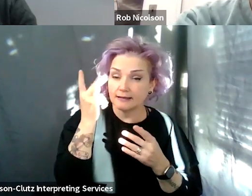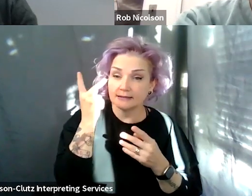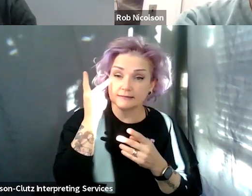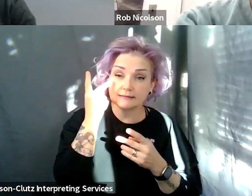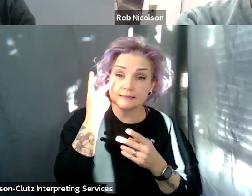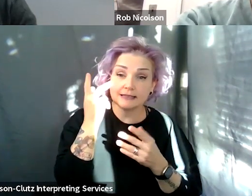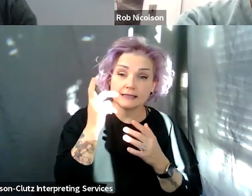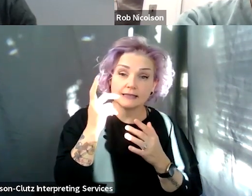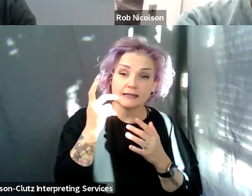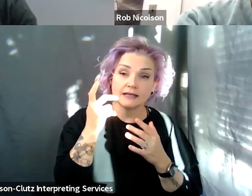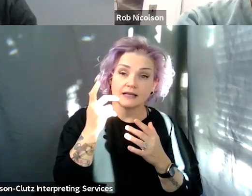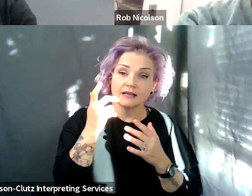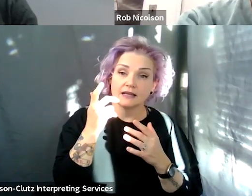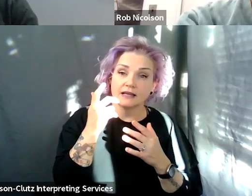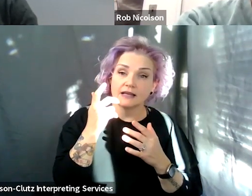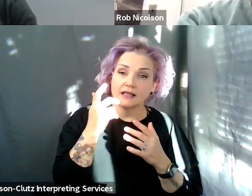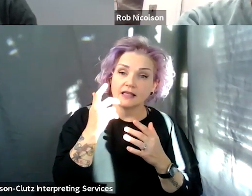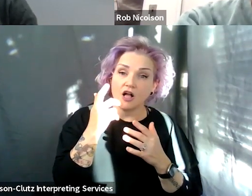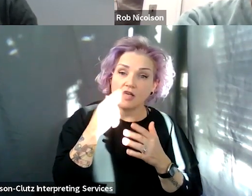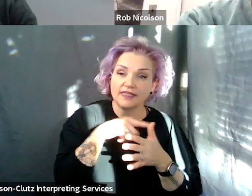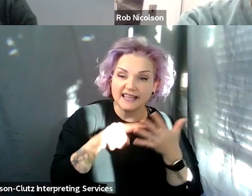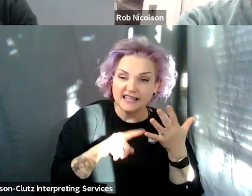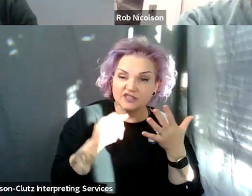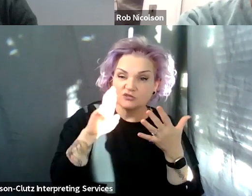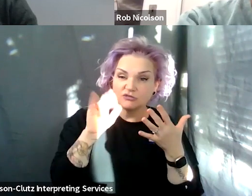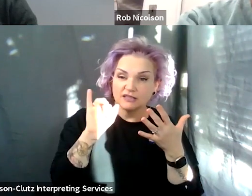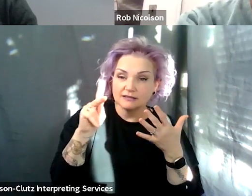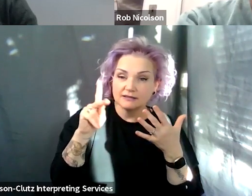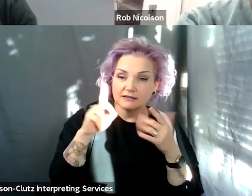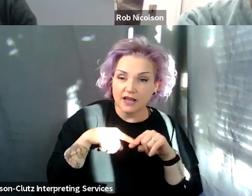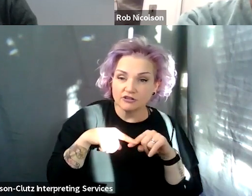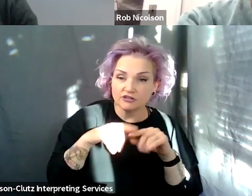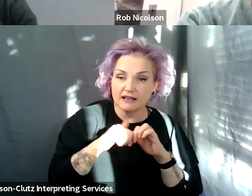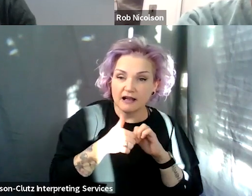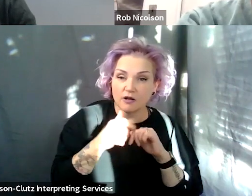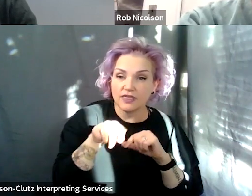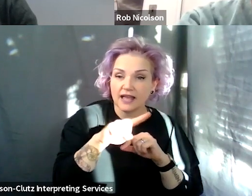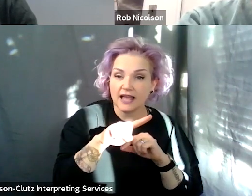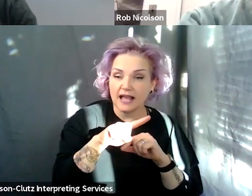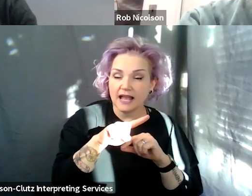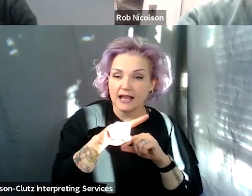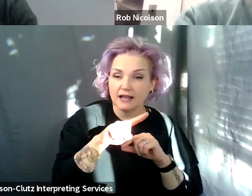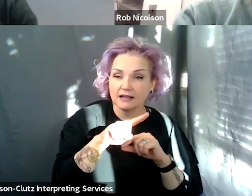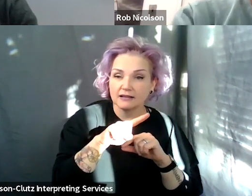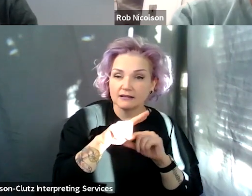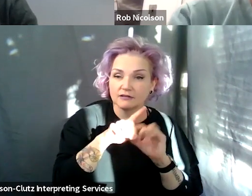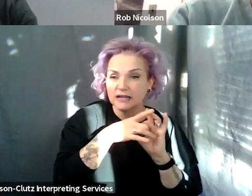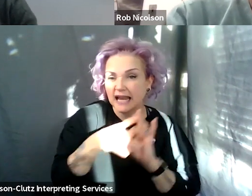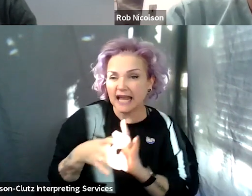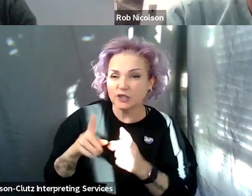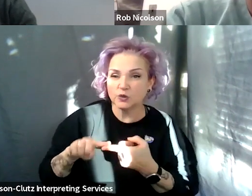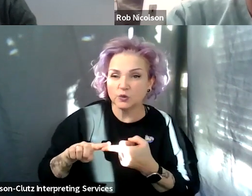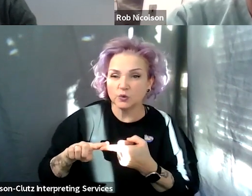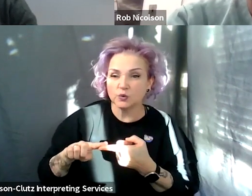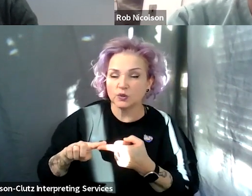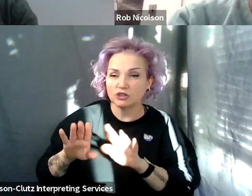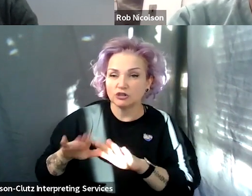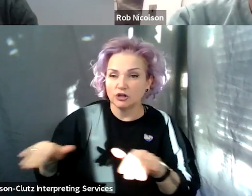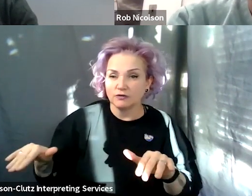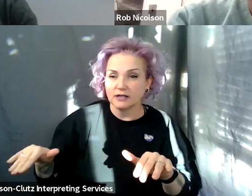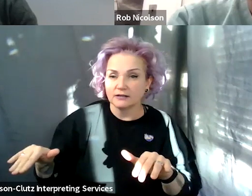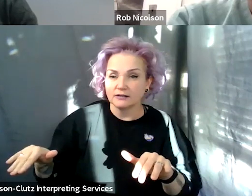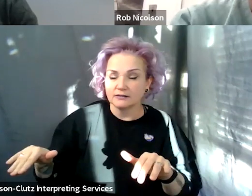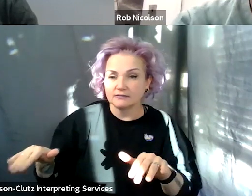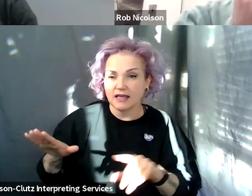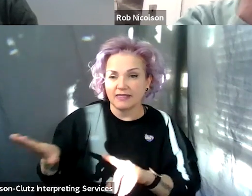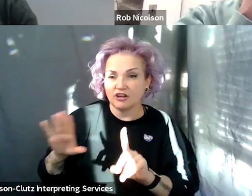during pregnancy impact or, change the risk in the offspring. So something more on, the human studies side.